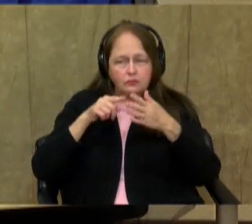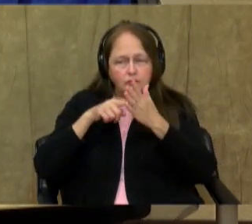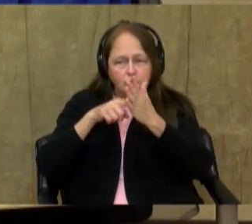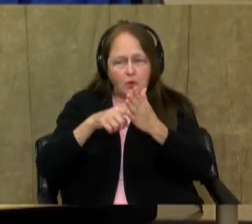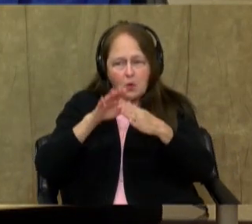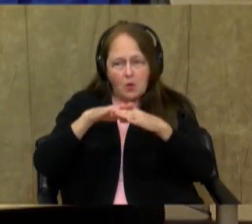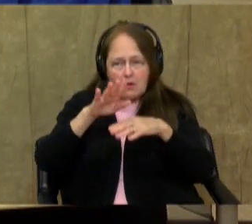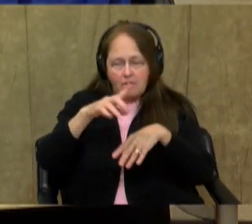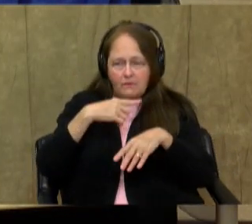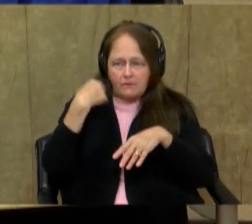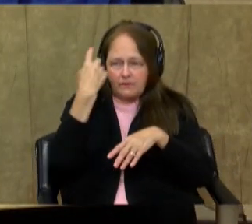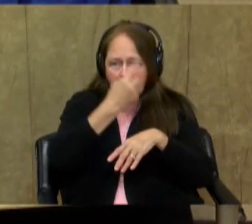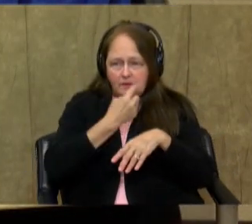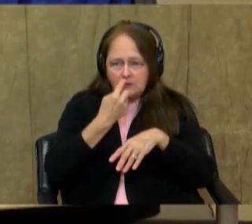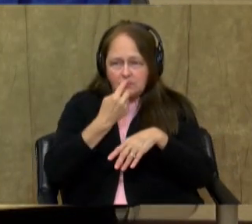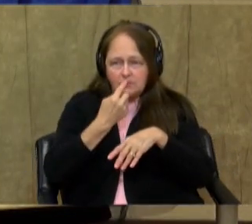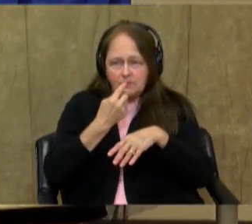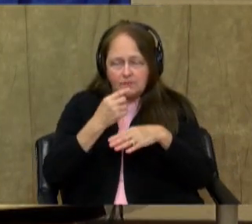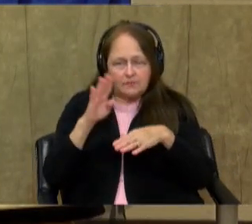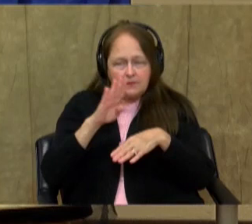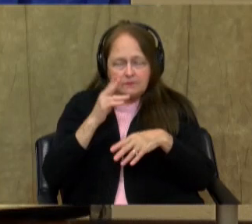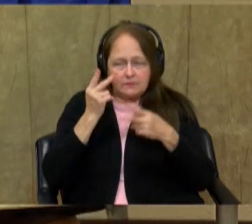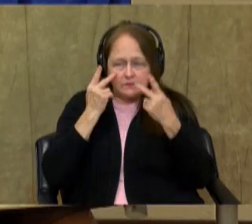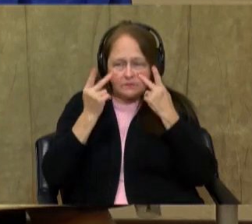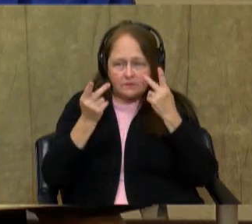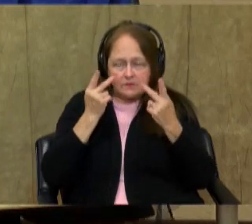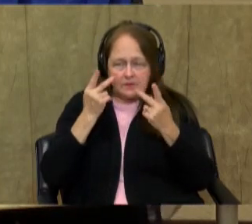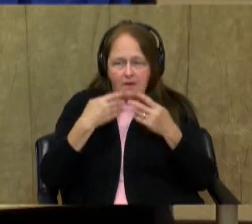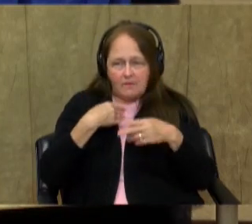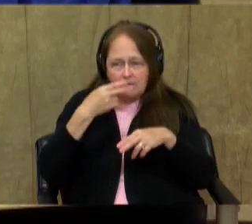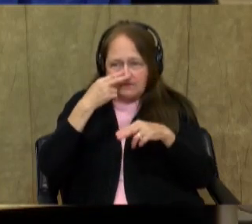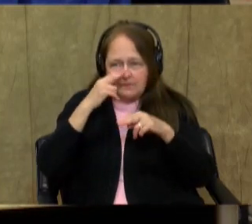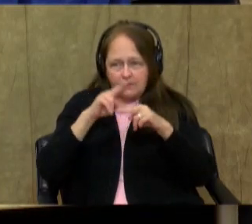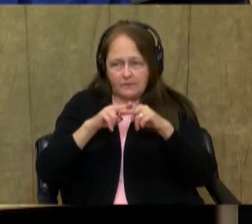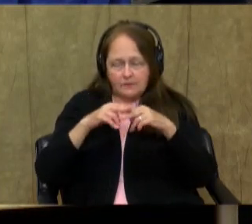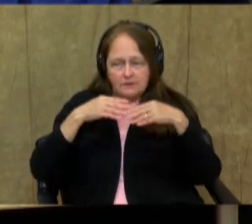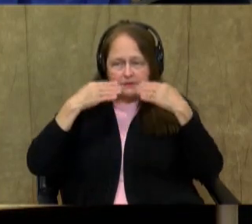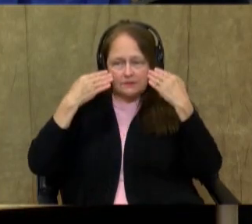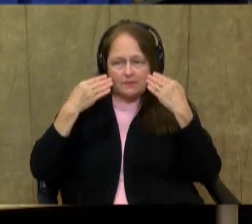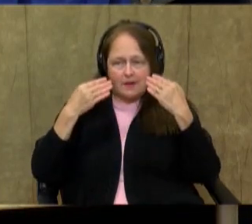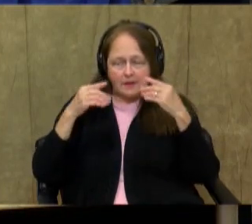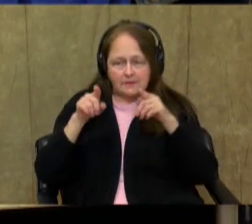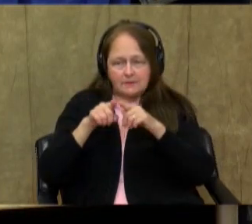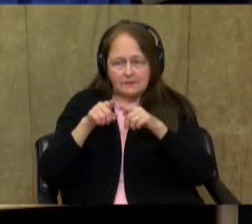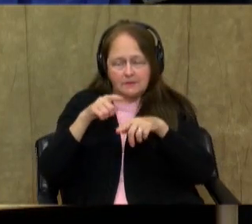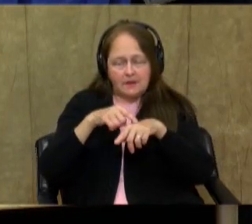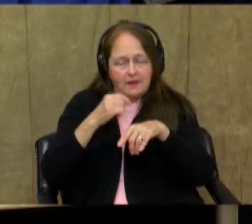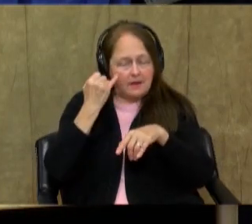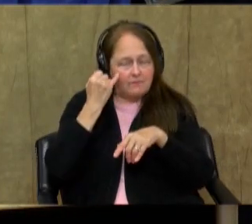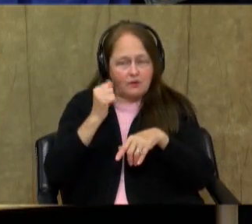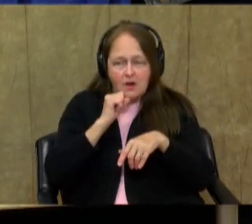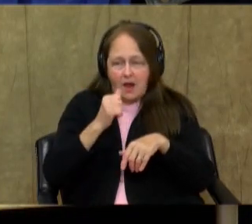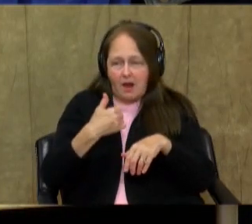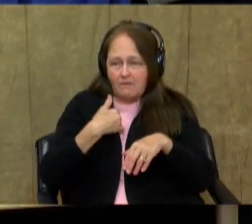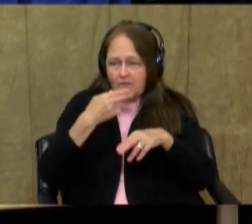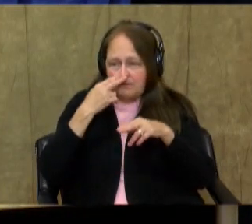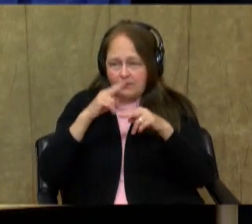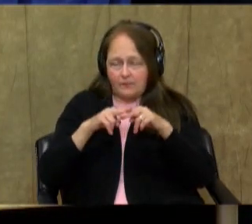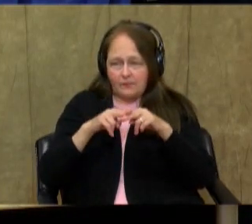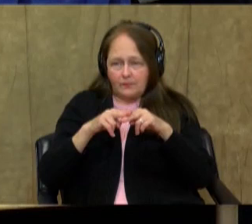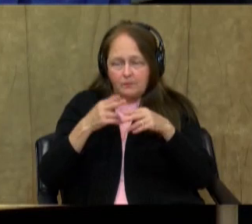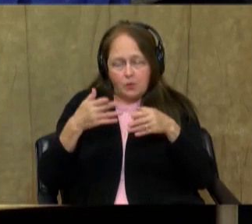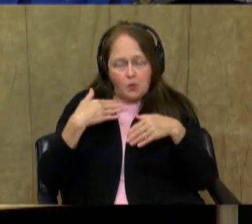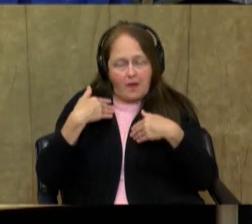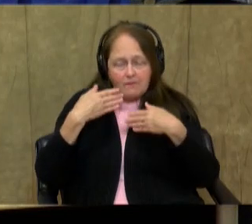faces. Now, I've never seen someone have fun and smile at the same time if they're not having fun. If you're not having fun, you probably